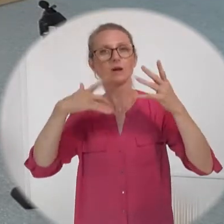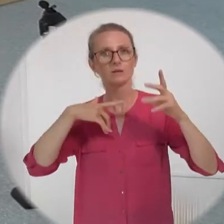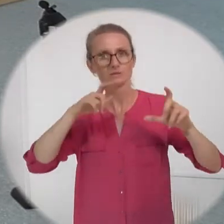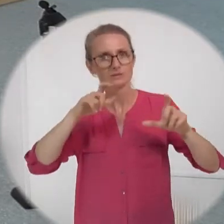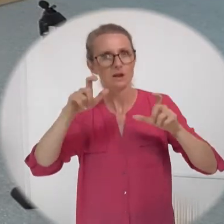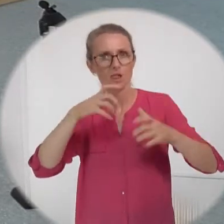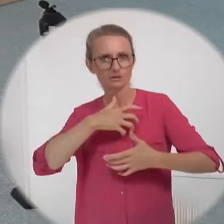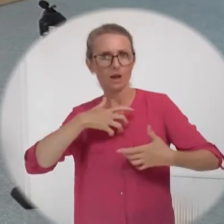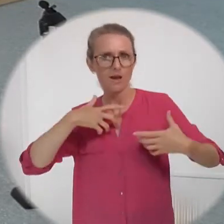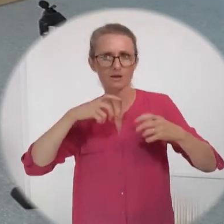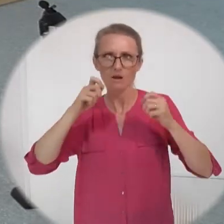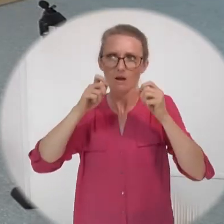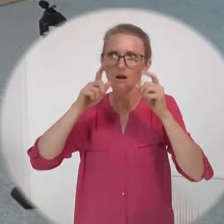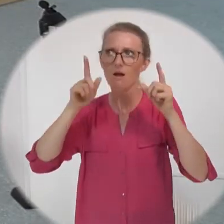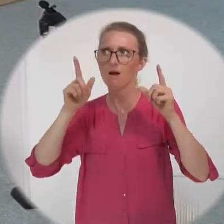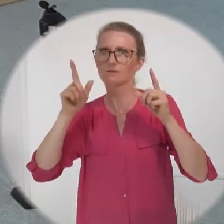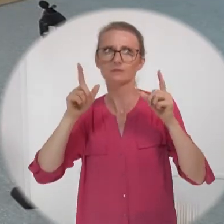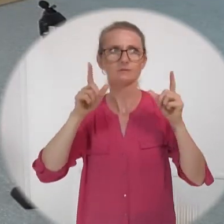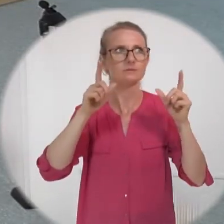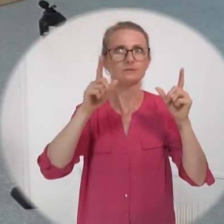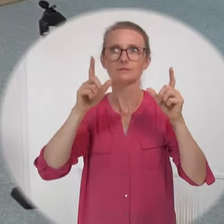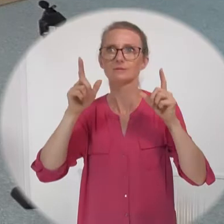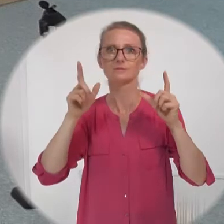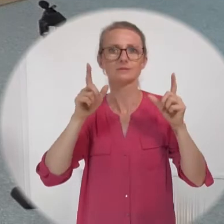But you're not giving anything away.